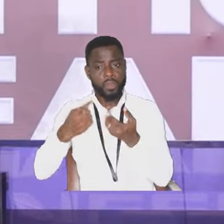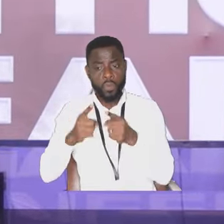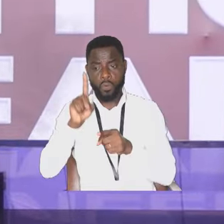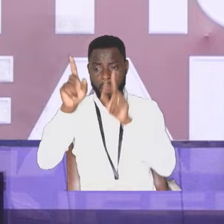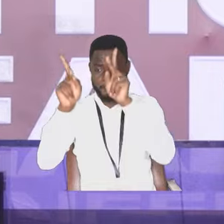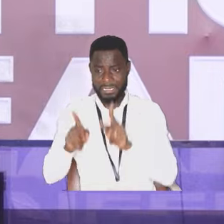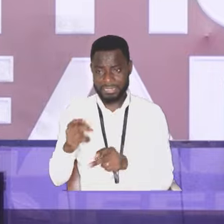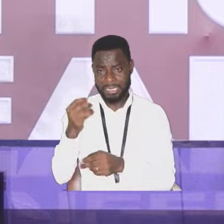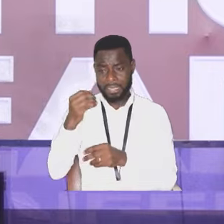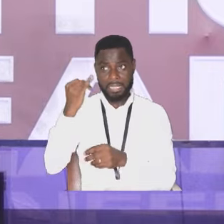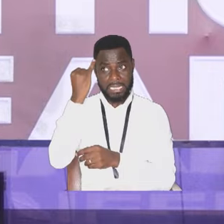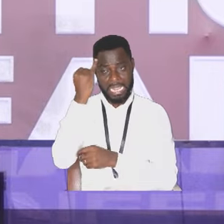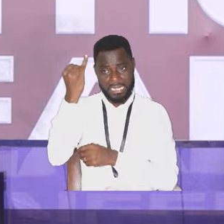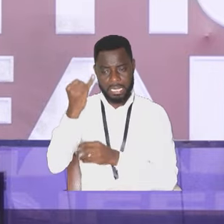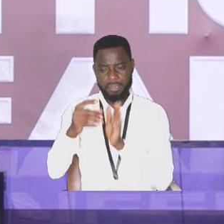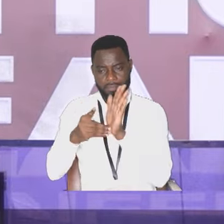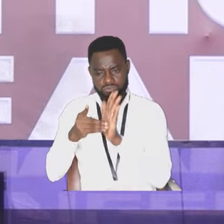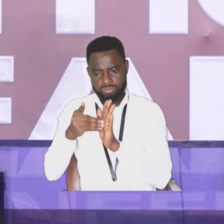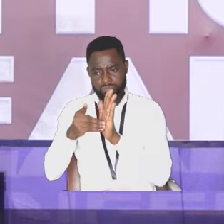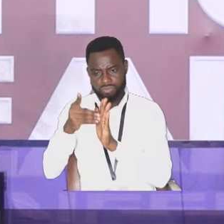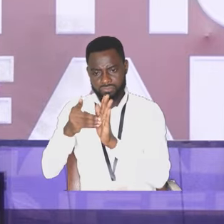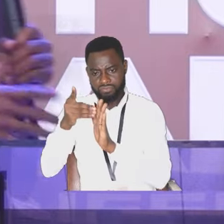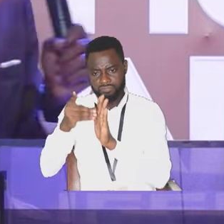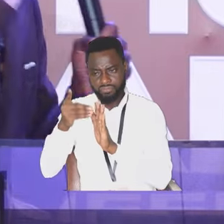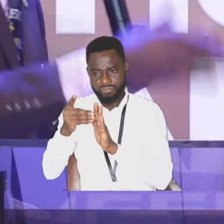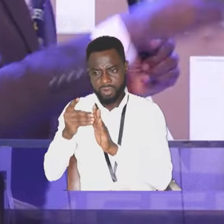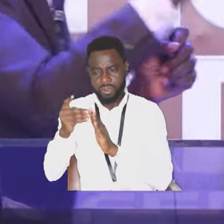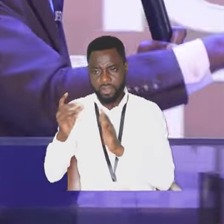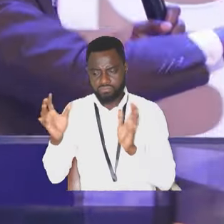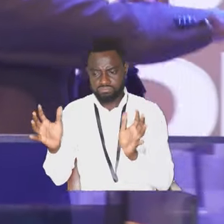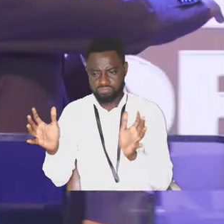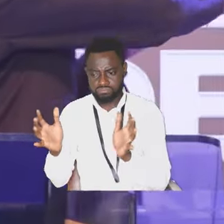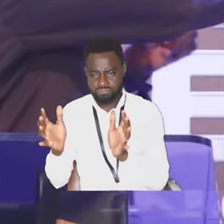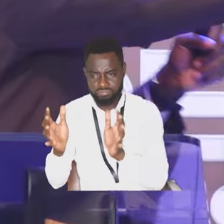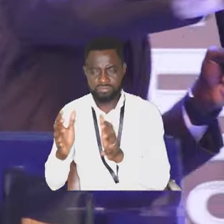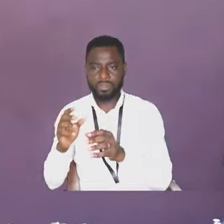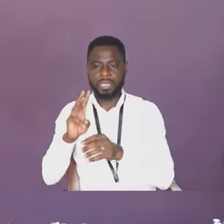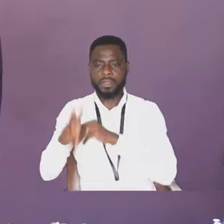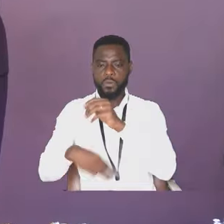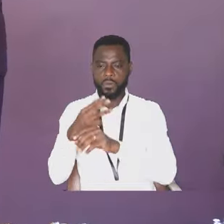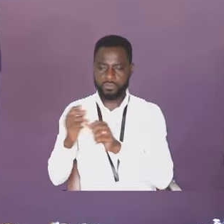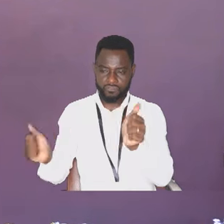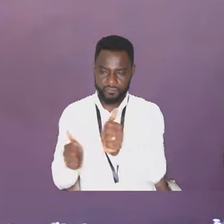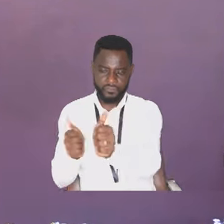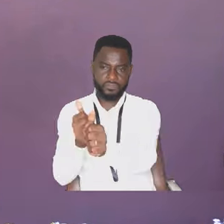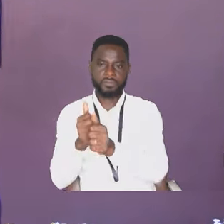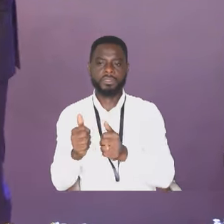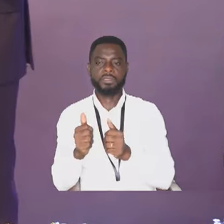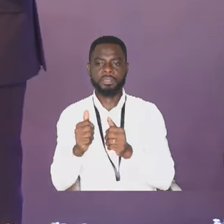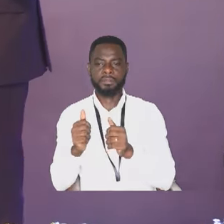ideologies and then he was able to rally the whole world into a war. Adolf Hitler was able to rally the whole world into to